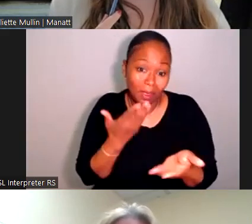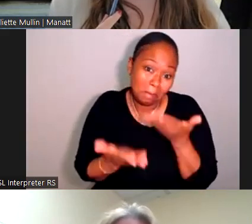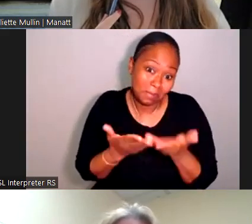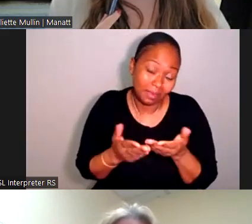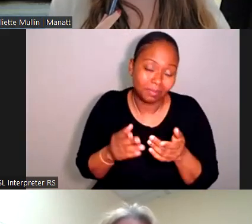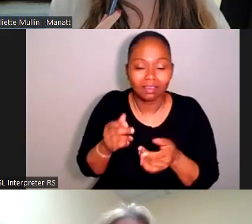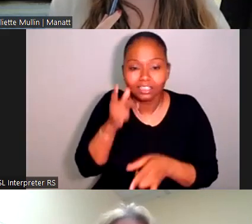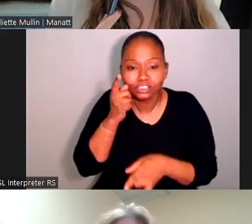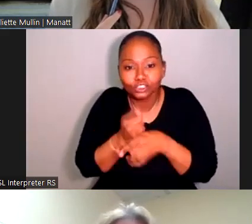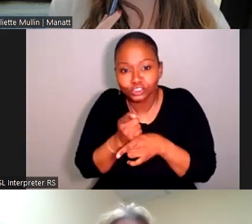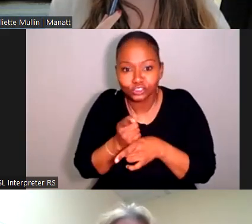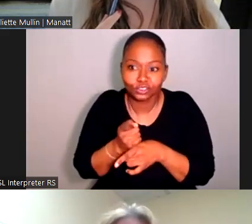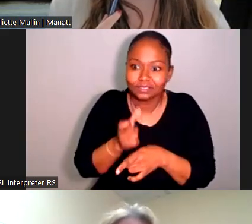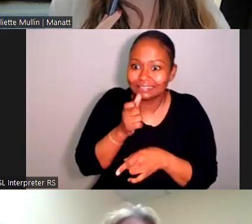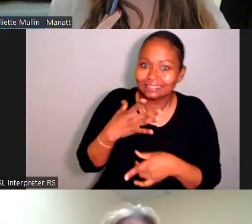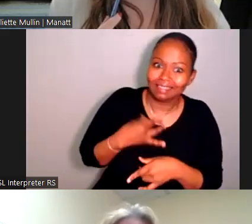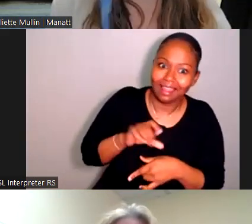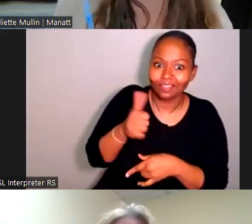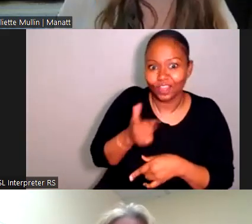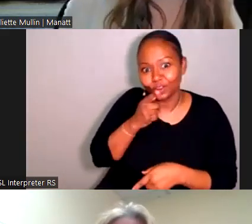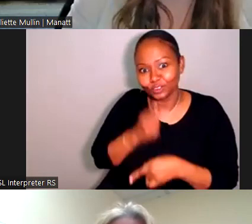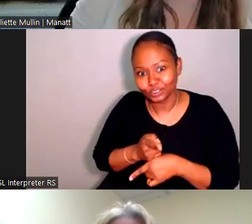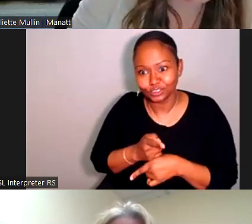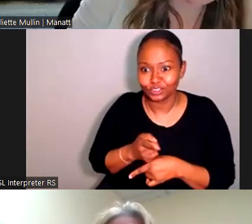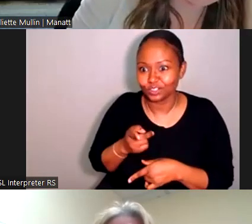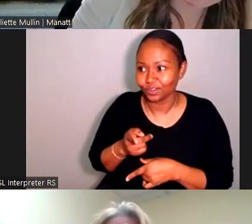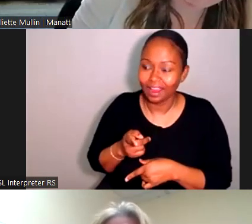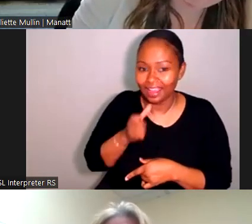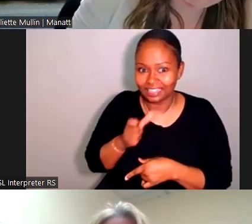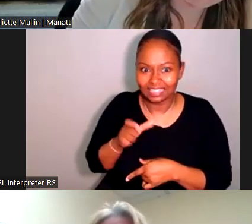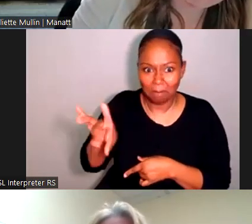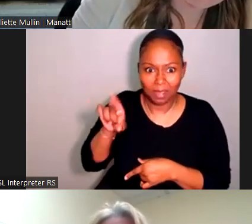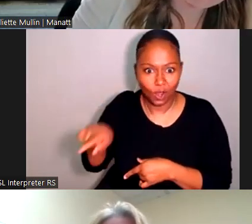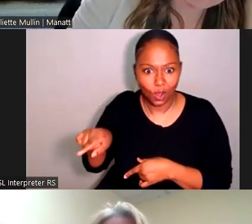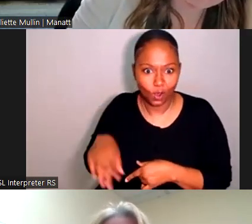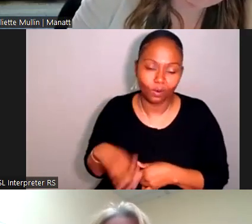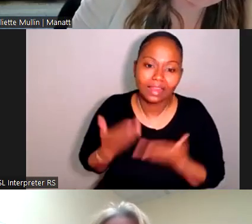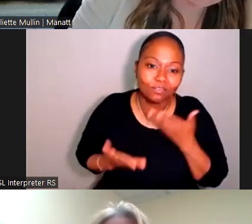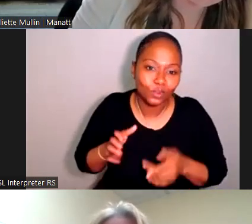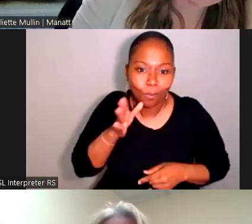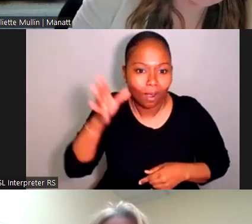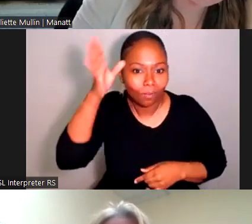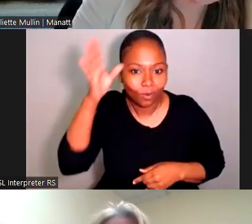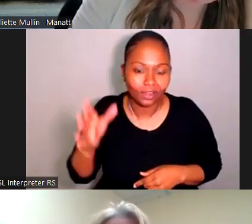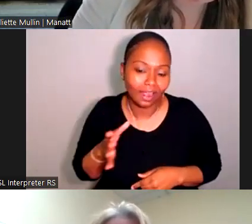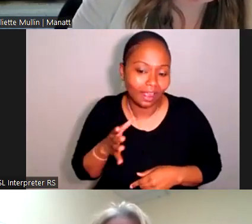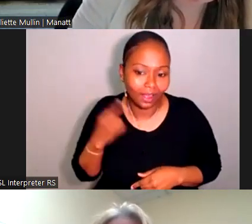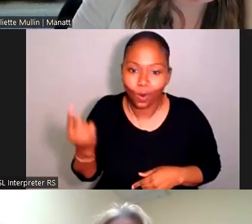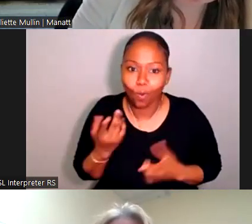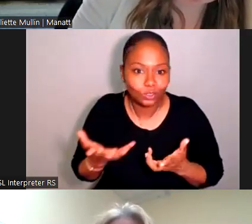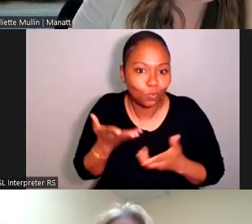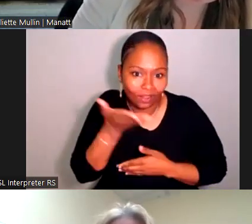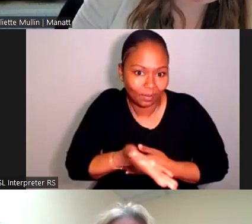sister who doesn't like the other sister and won't let her be the designated person, even though mom or dad or whoever might have always wanted them present.